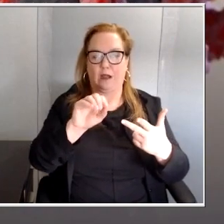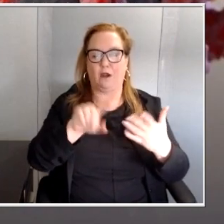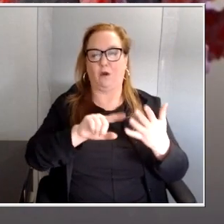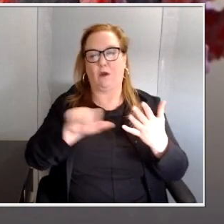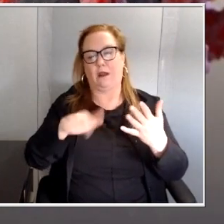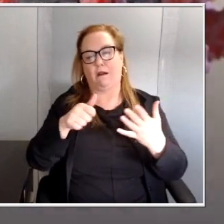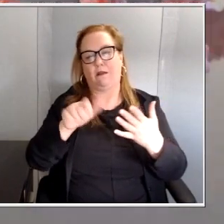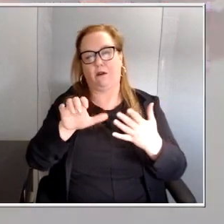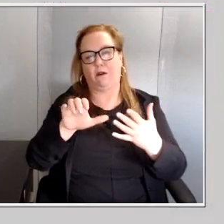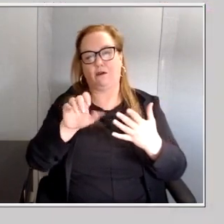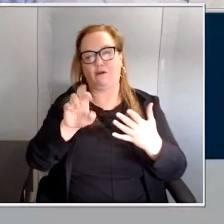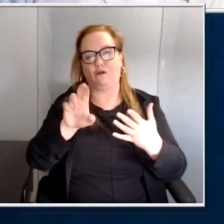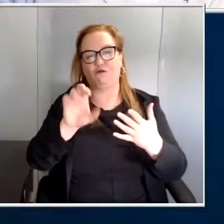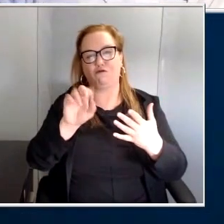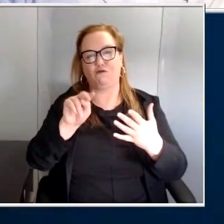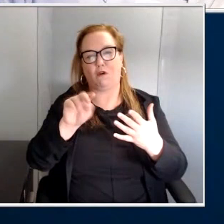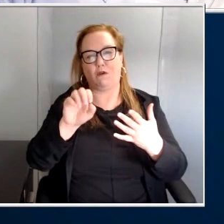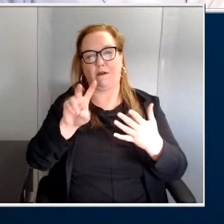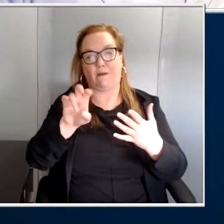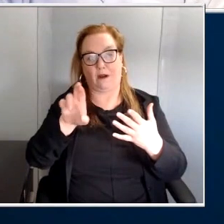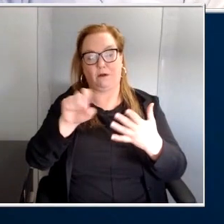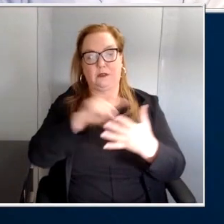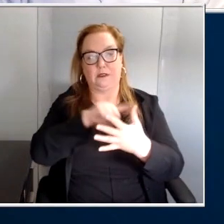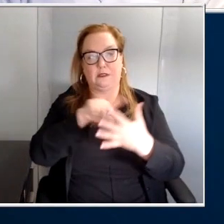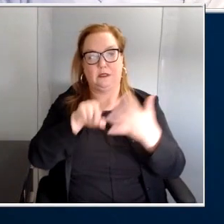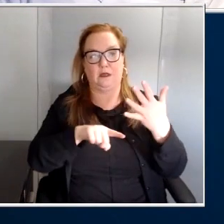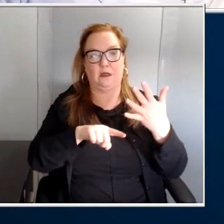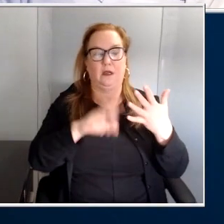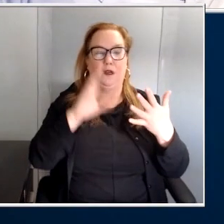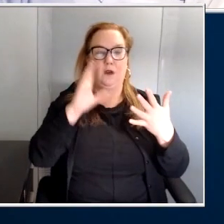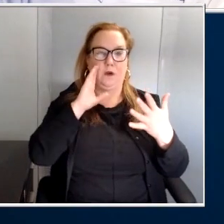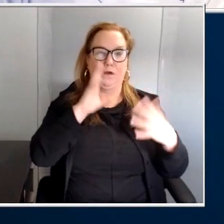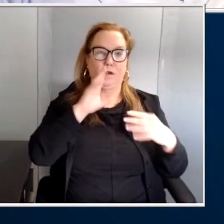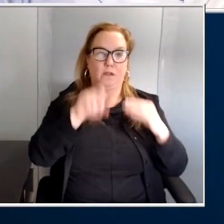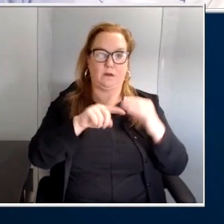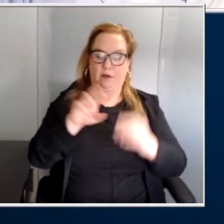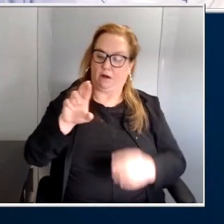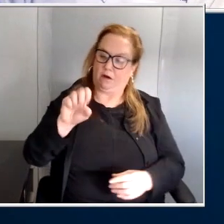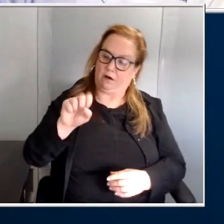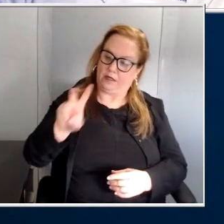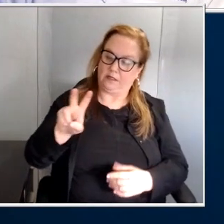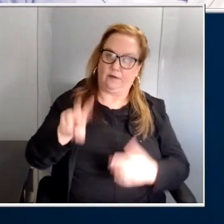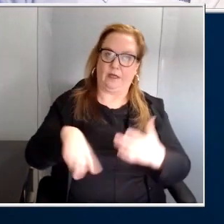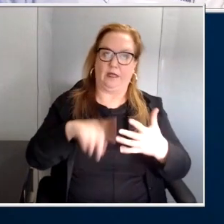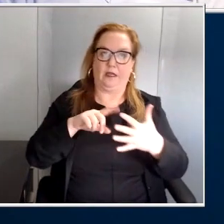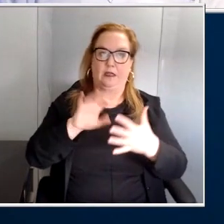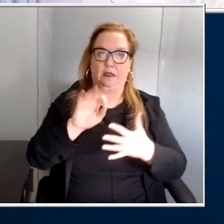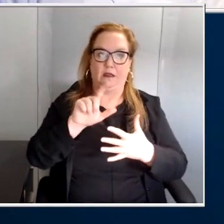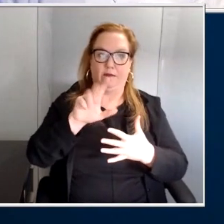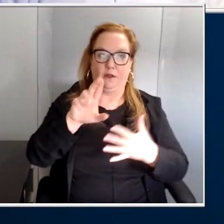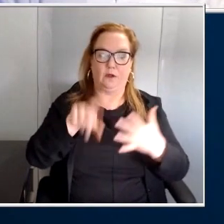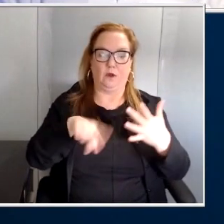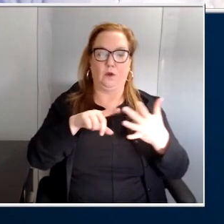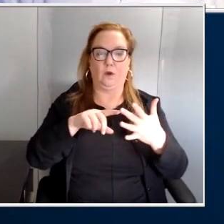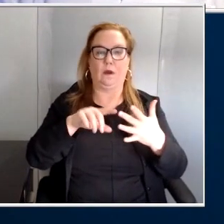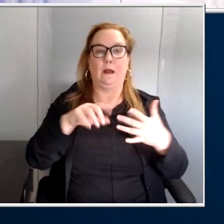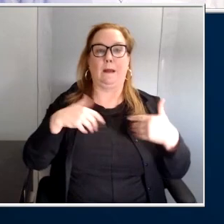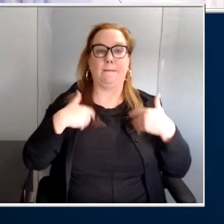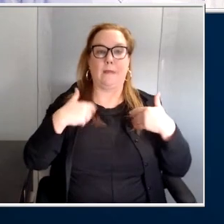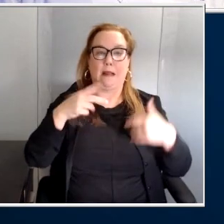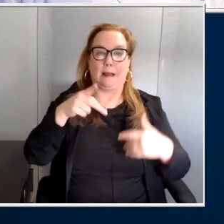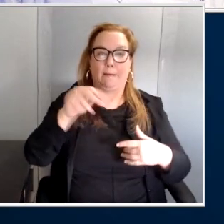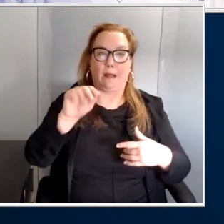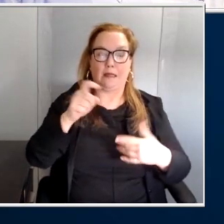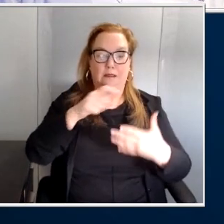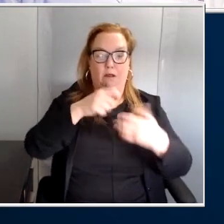cetera. We knew that we talked about RSV and flu, and monkeypox came along. So the list is kind of long that had gone